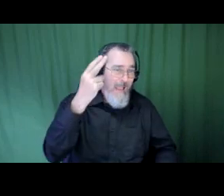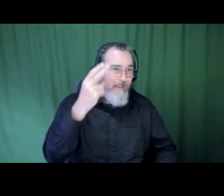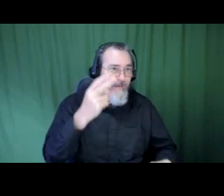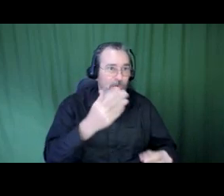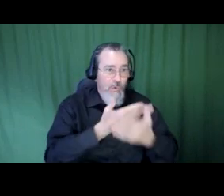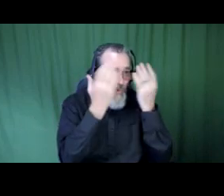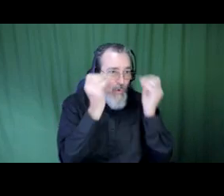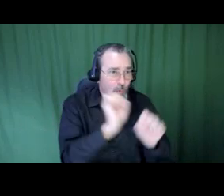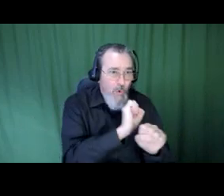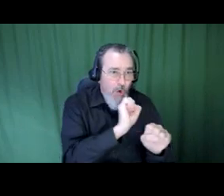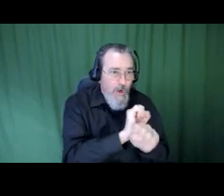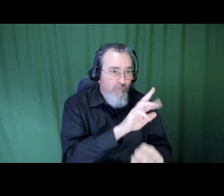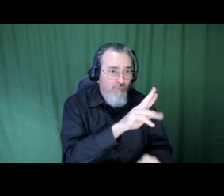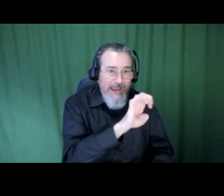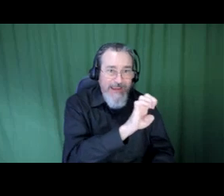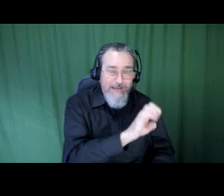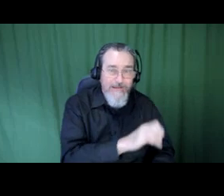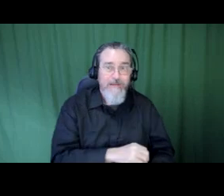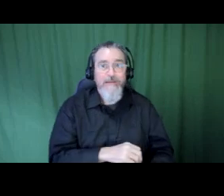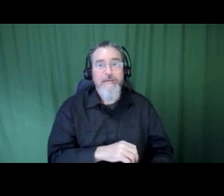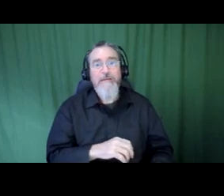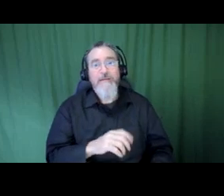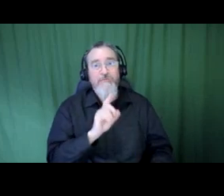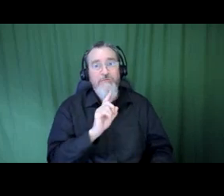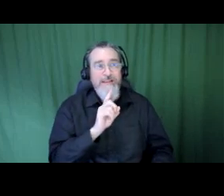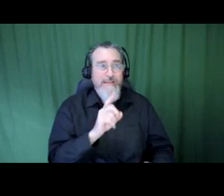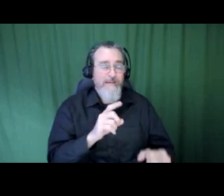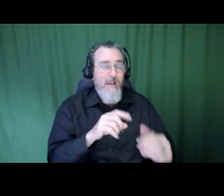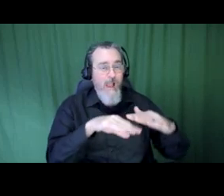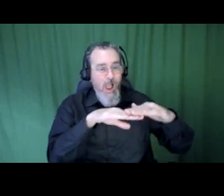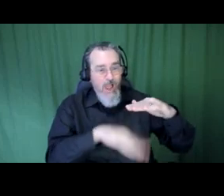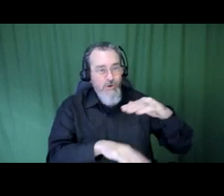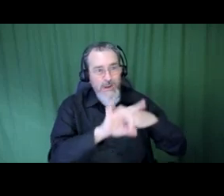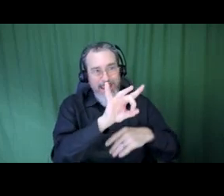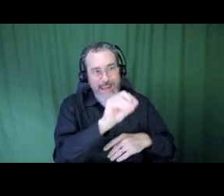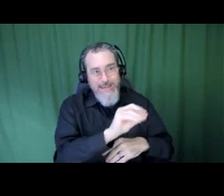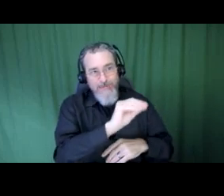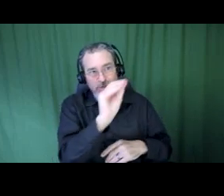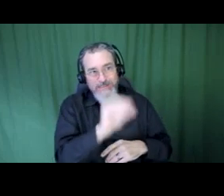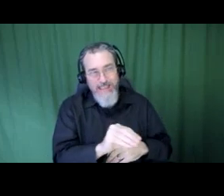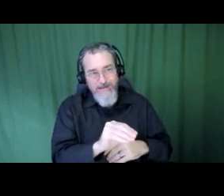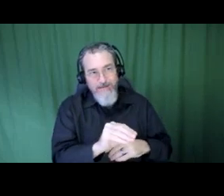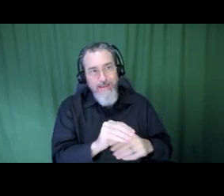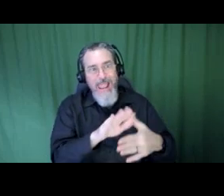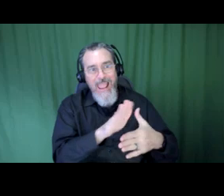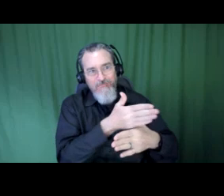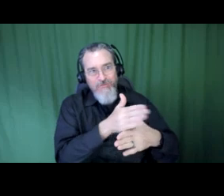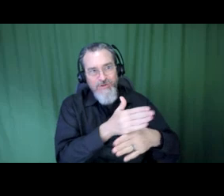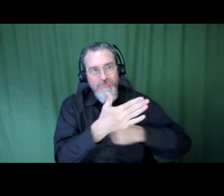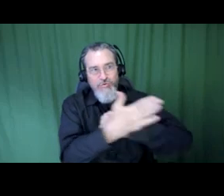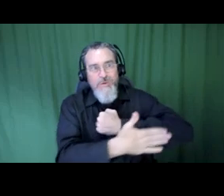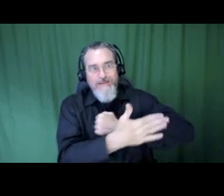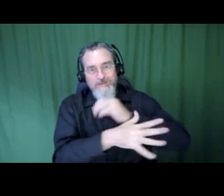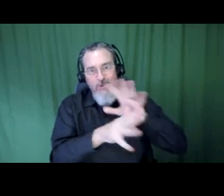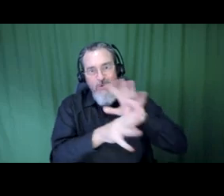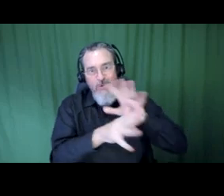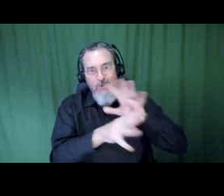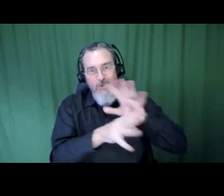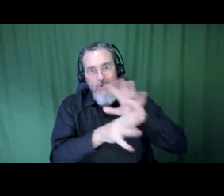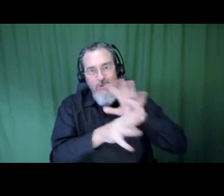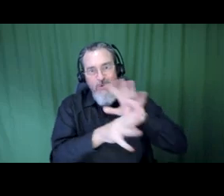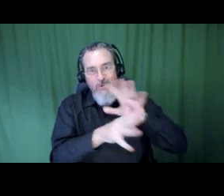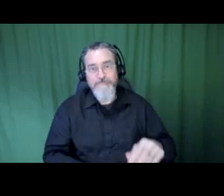the nationwide average of the U.S. counties. So when it comes to Lucas and Erie